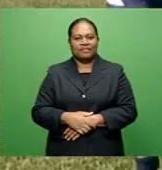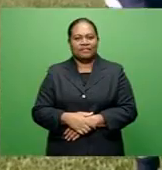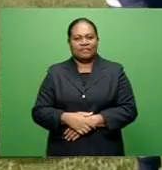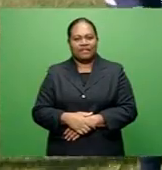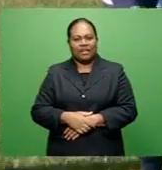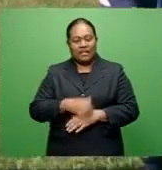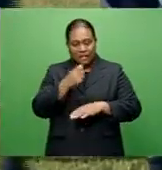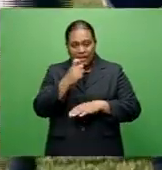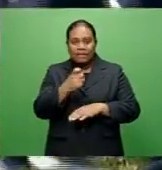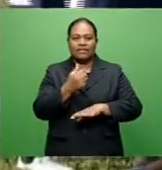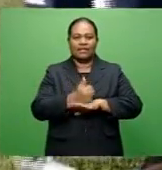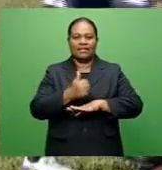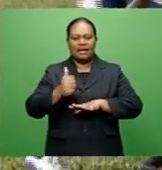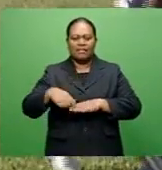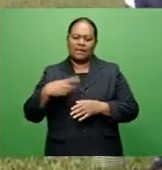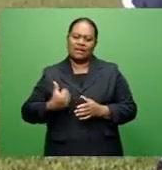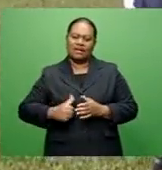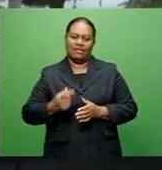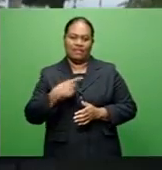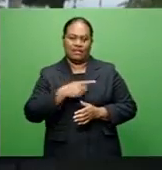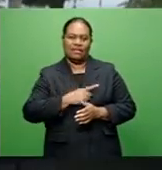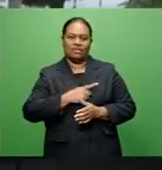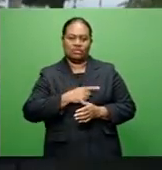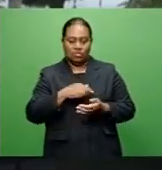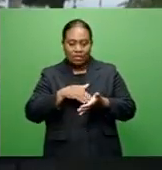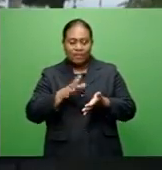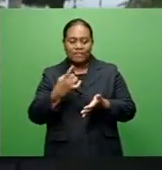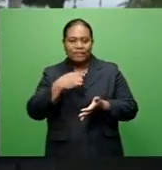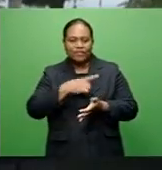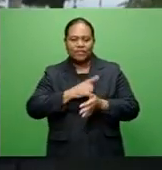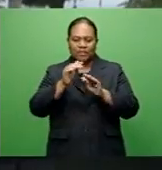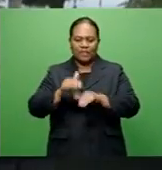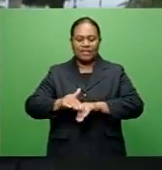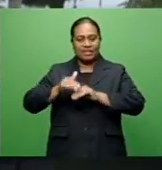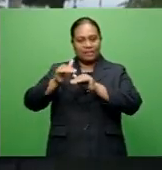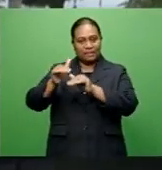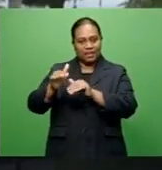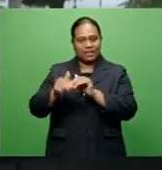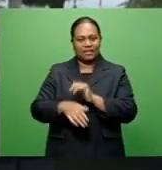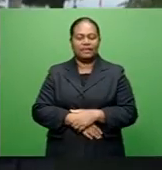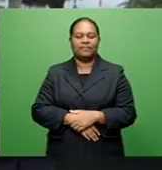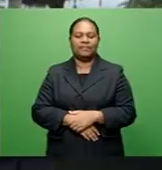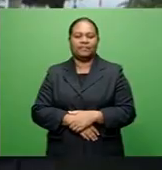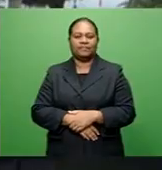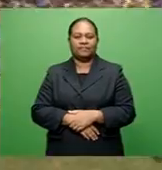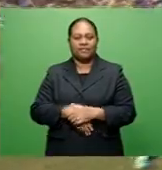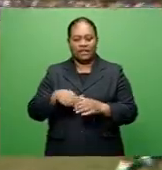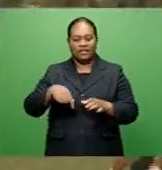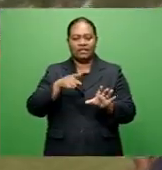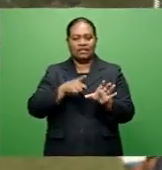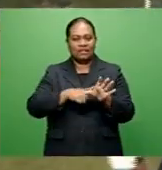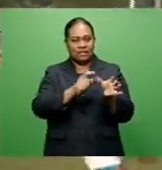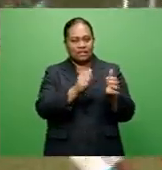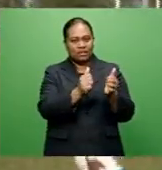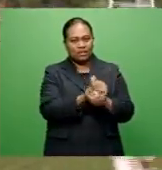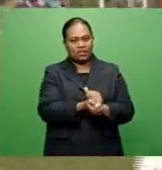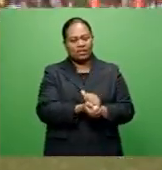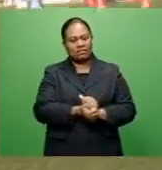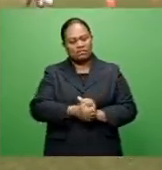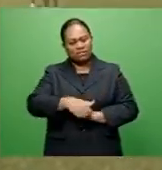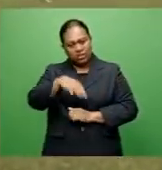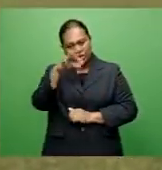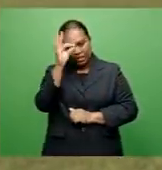government allowing us to, again, giving the green light for us to participate into this year's sports, I believe